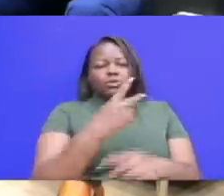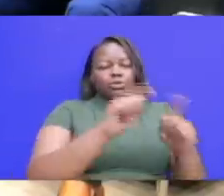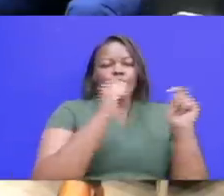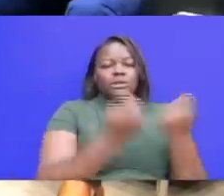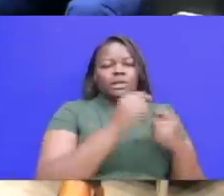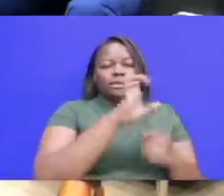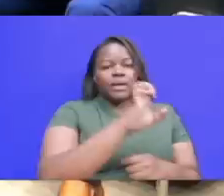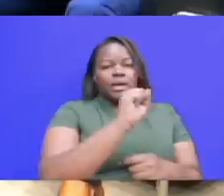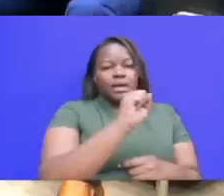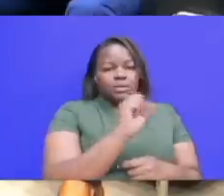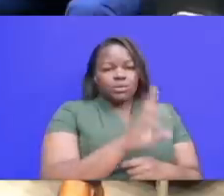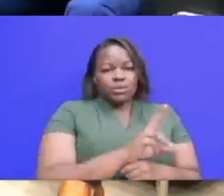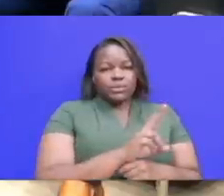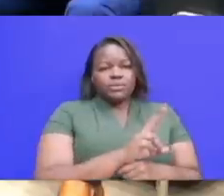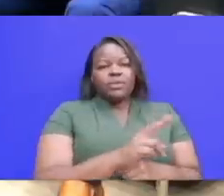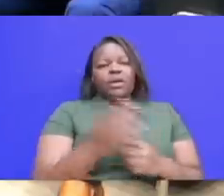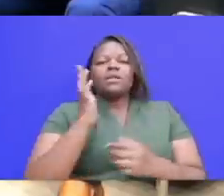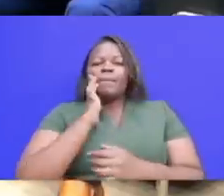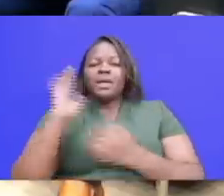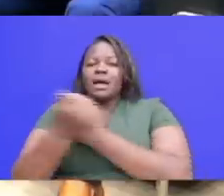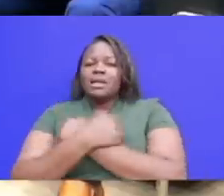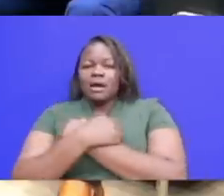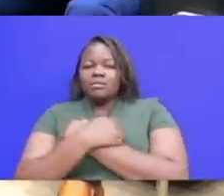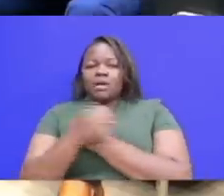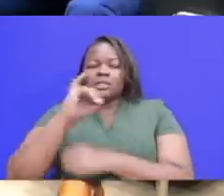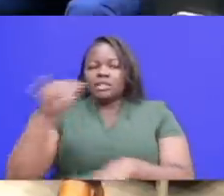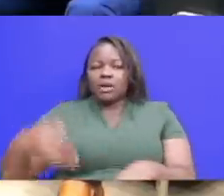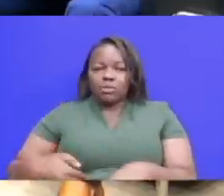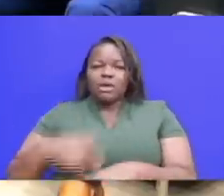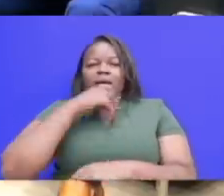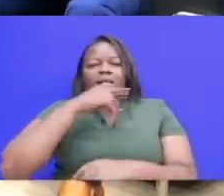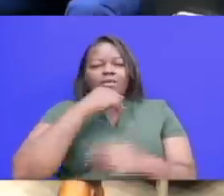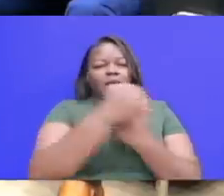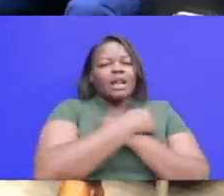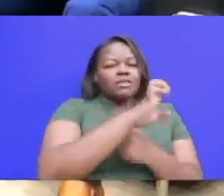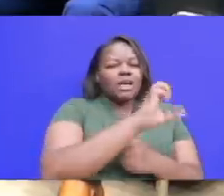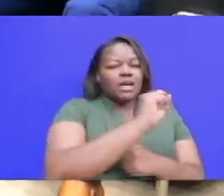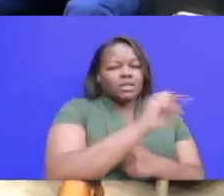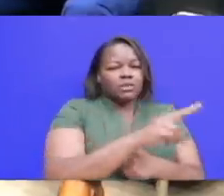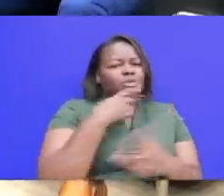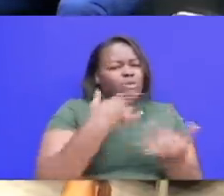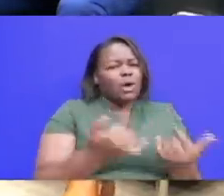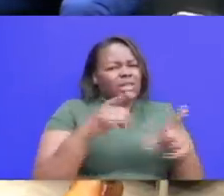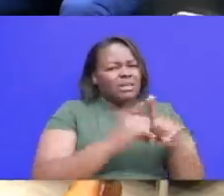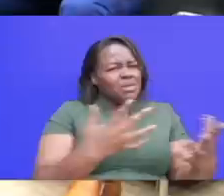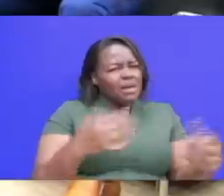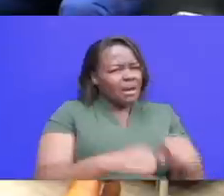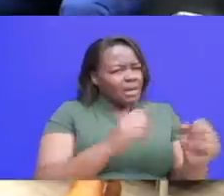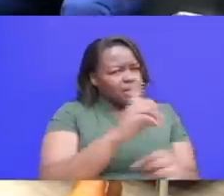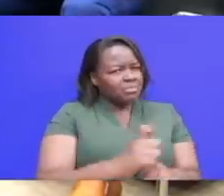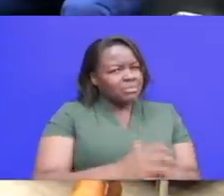loved Jacob, mm-hmm. the father loved Esau. Mm-hmm. Is this the same thing that is coming to the family? It's trickling down.